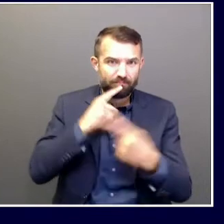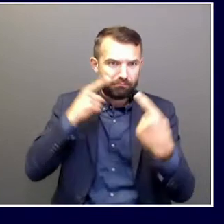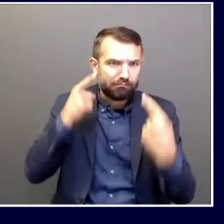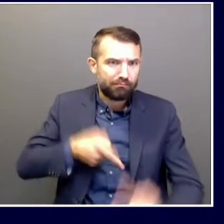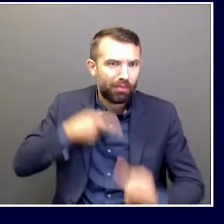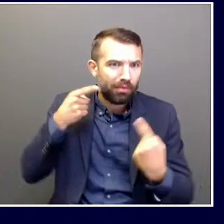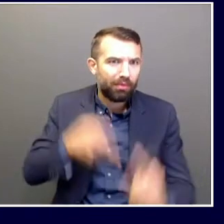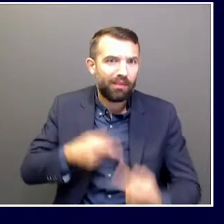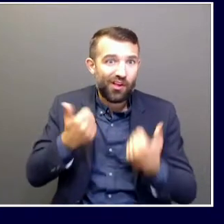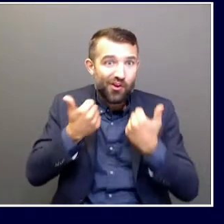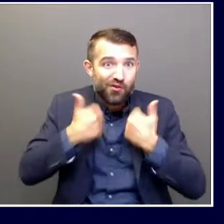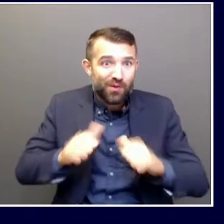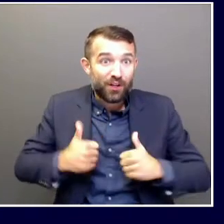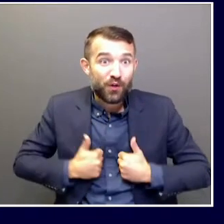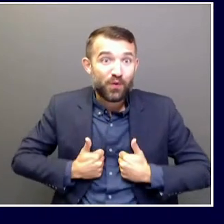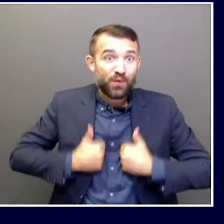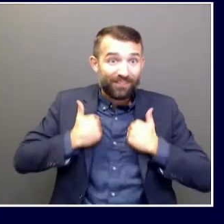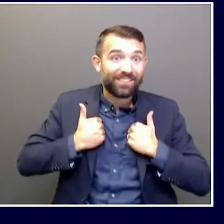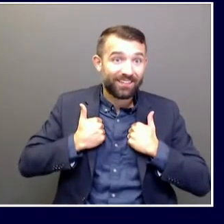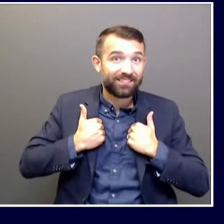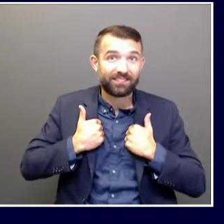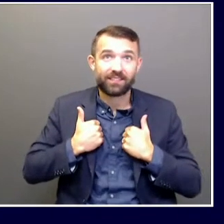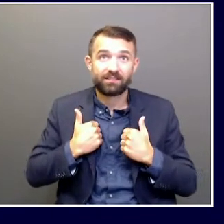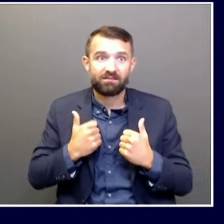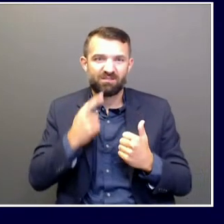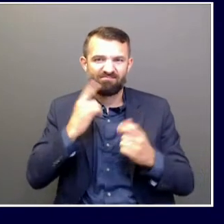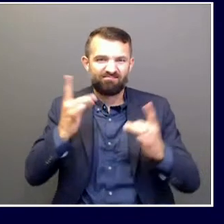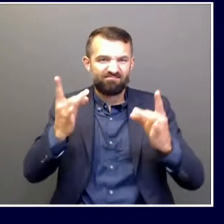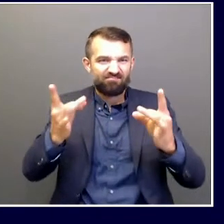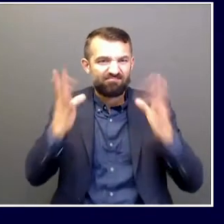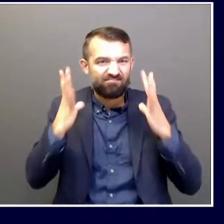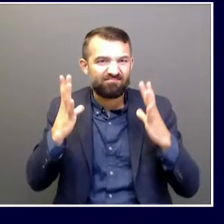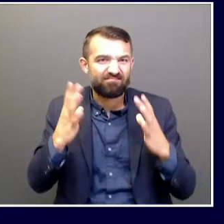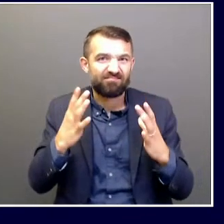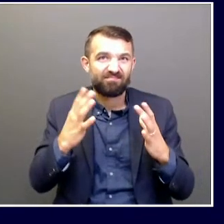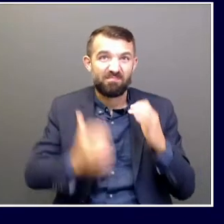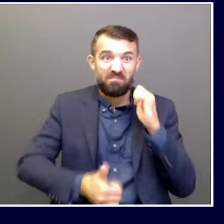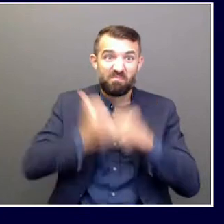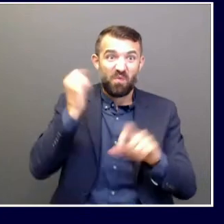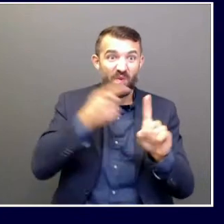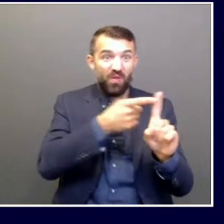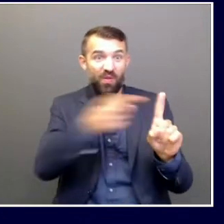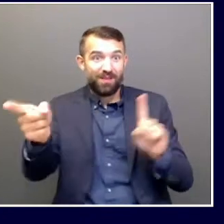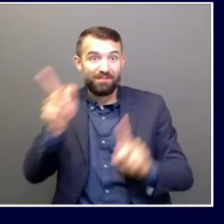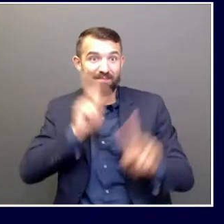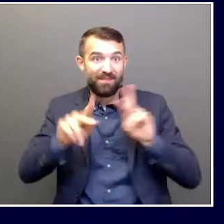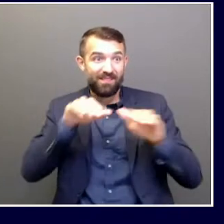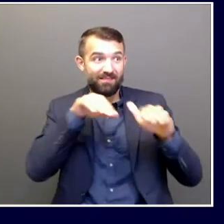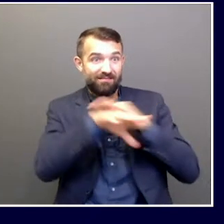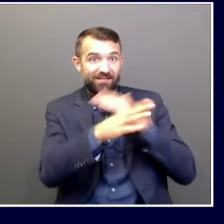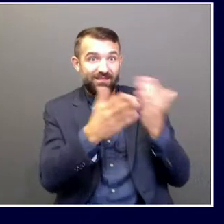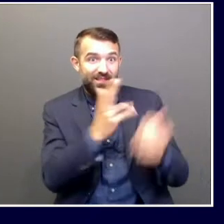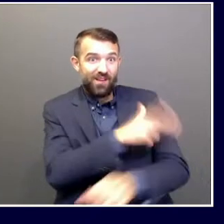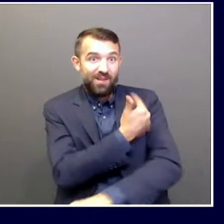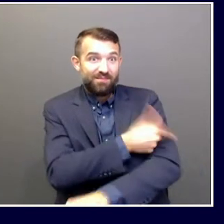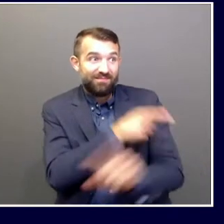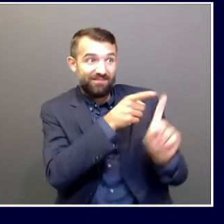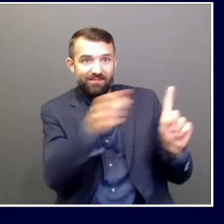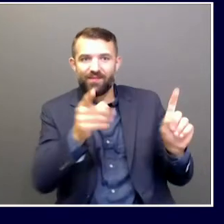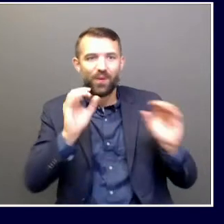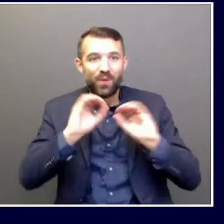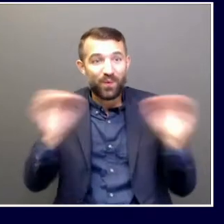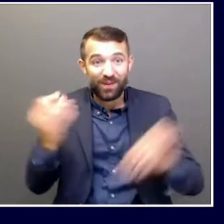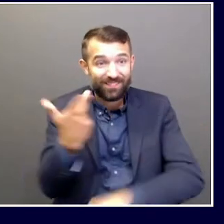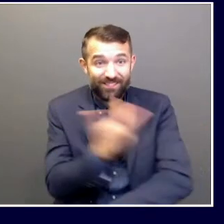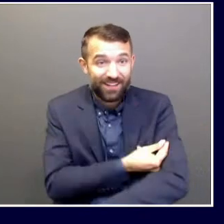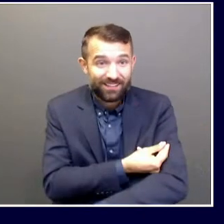the vast majority unvaccinated. If people for some reason don't believe this, just watch the